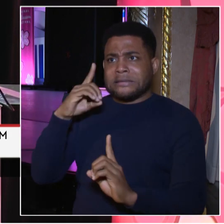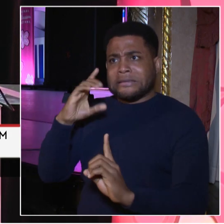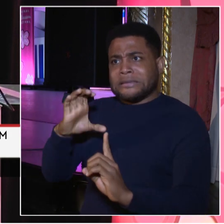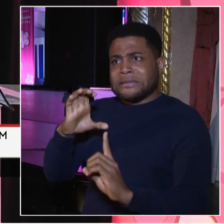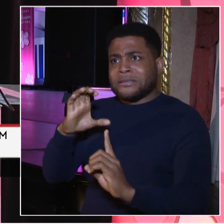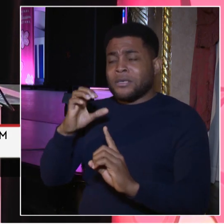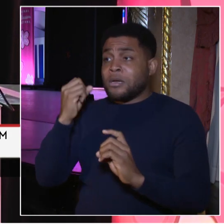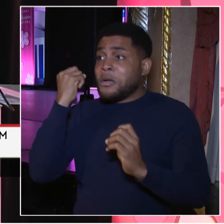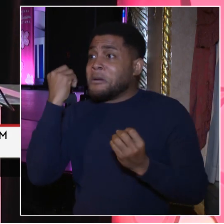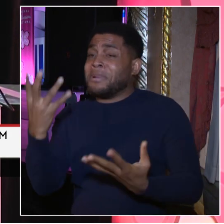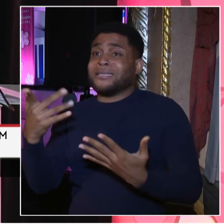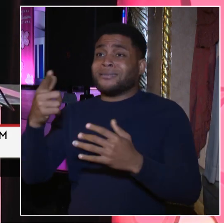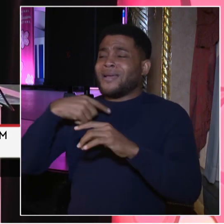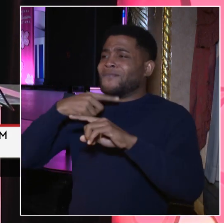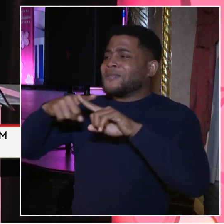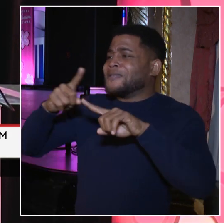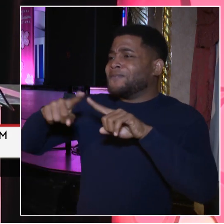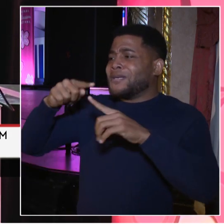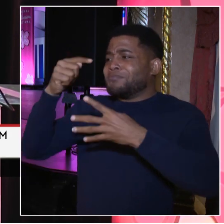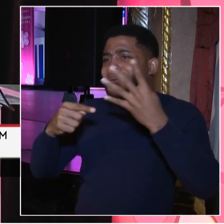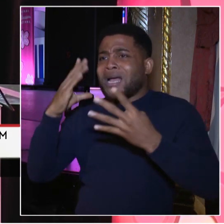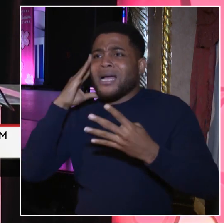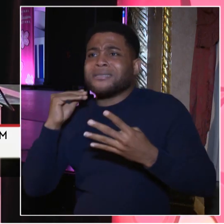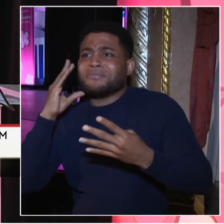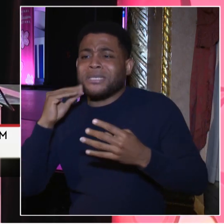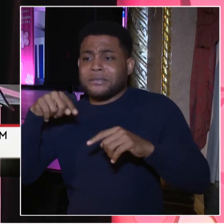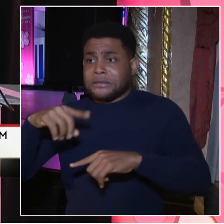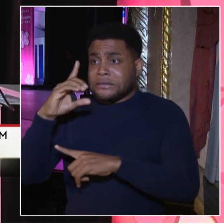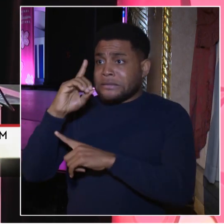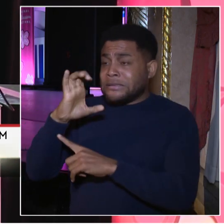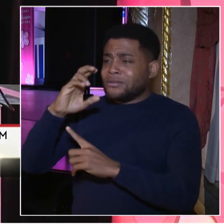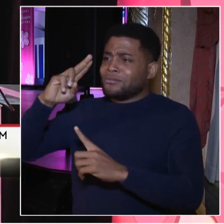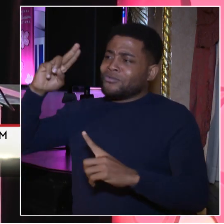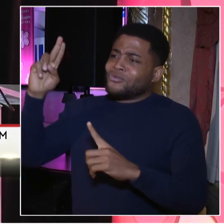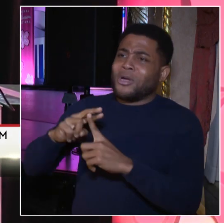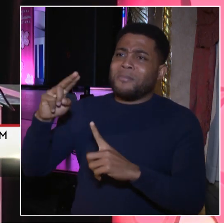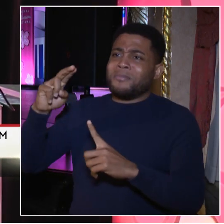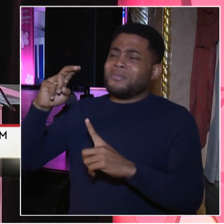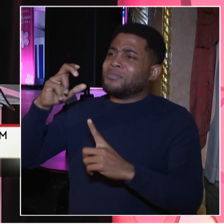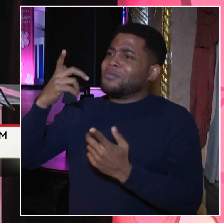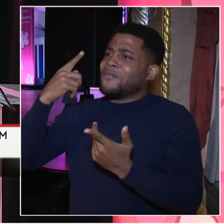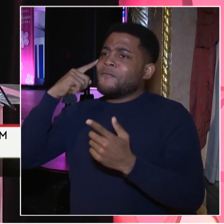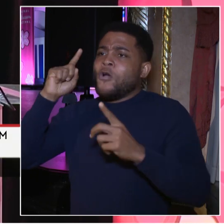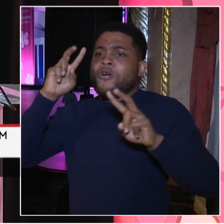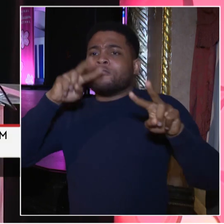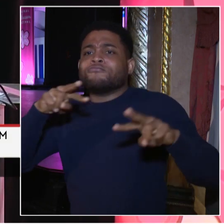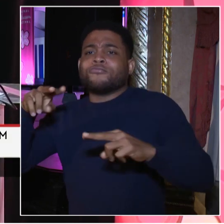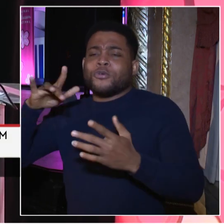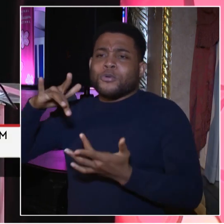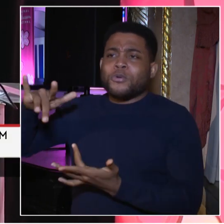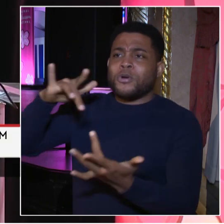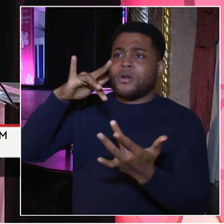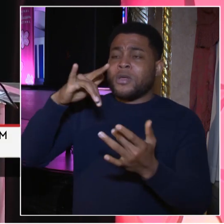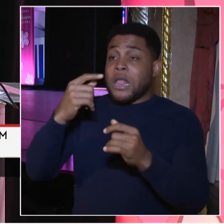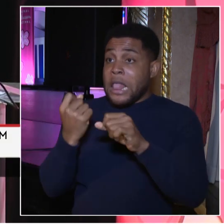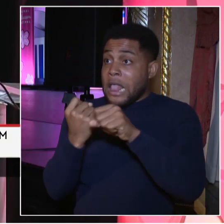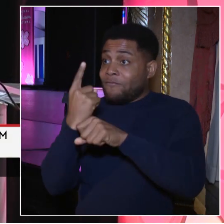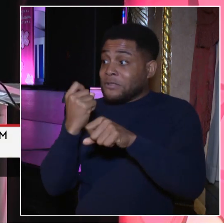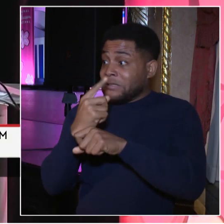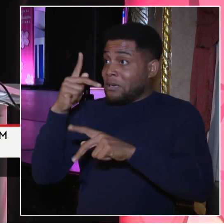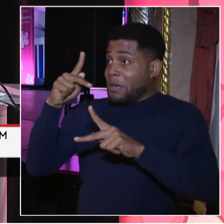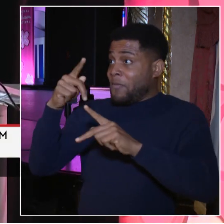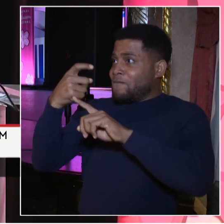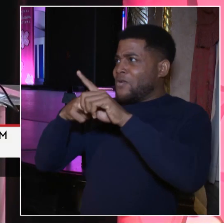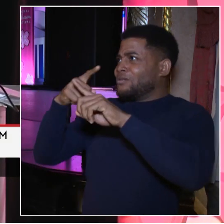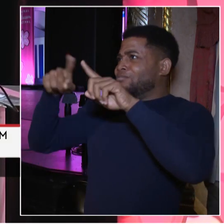experiences that DC, a world-class tourist destination. Annually, the Cherry Blossom